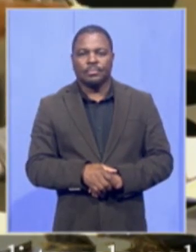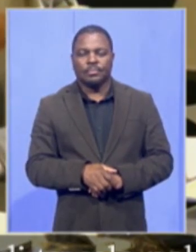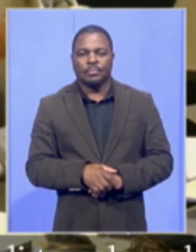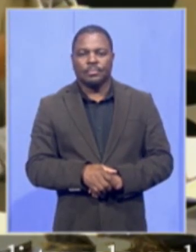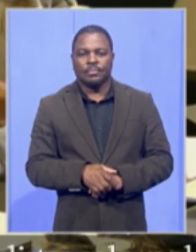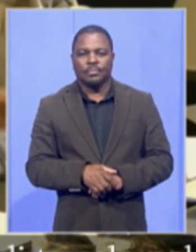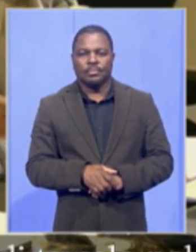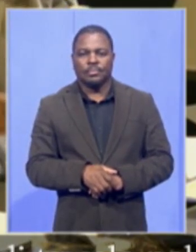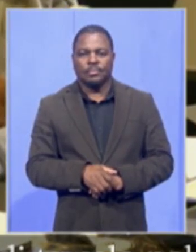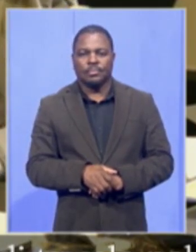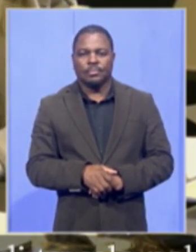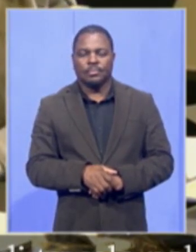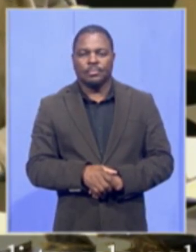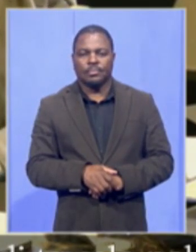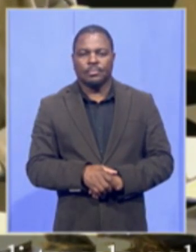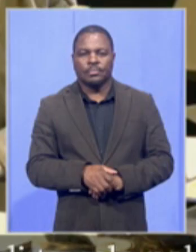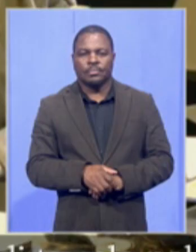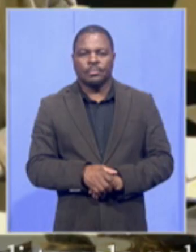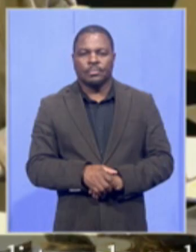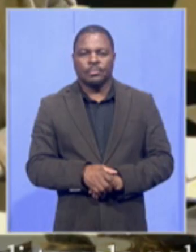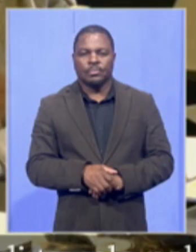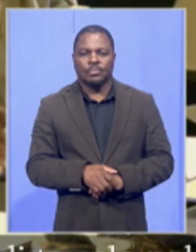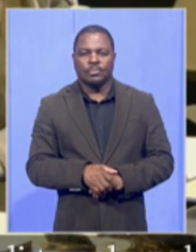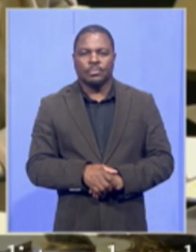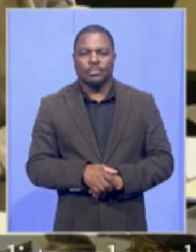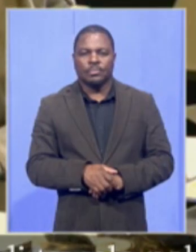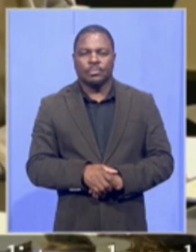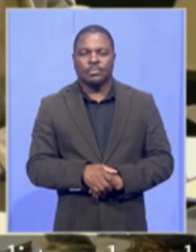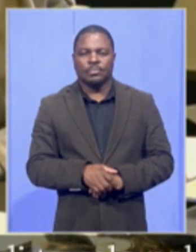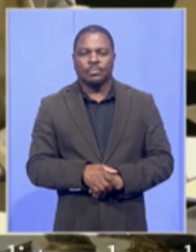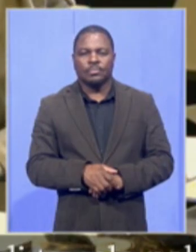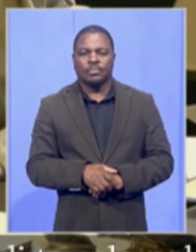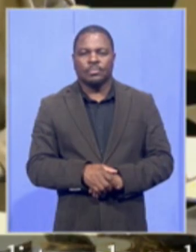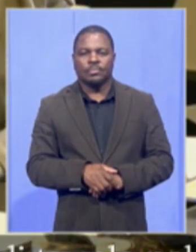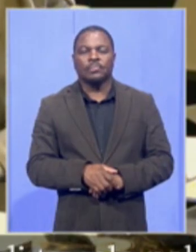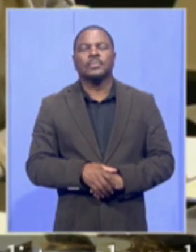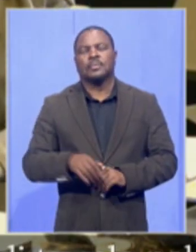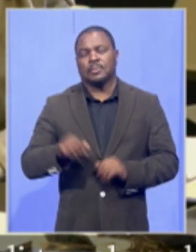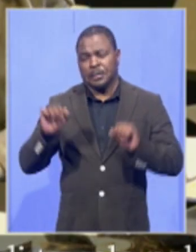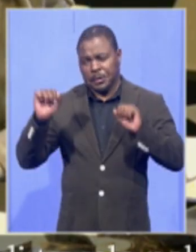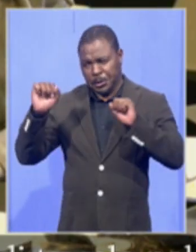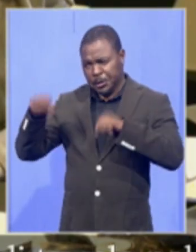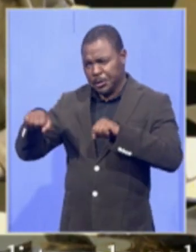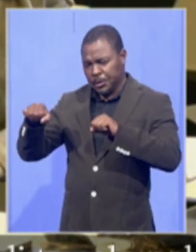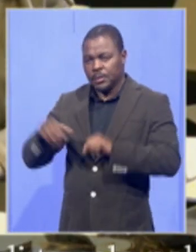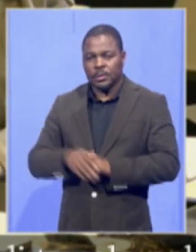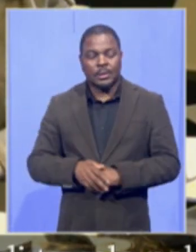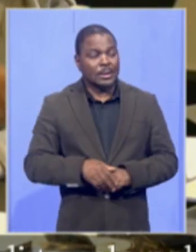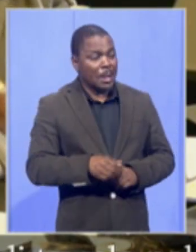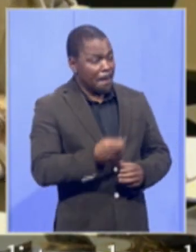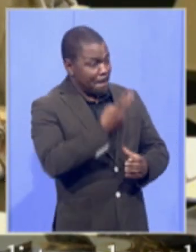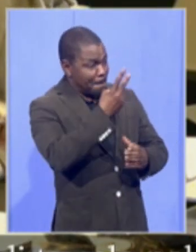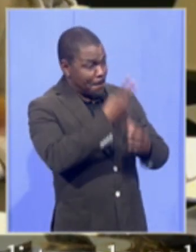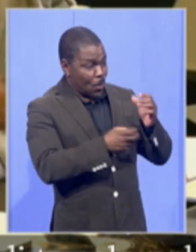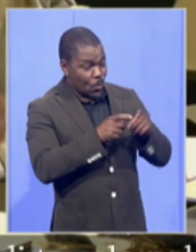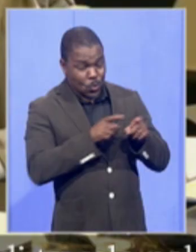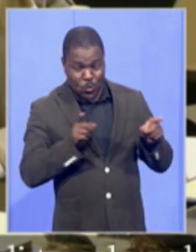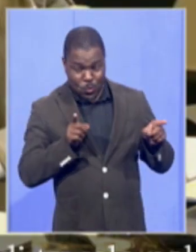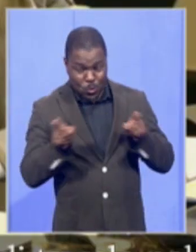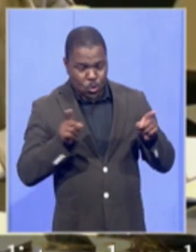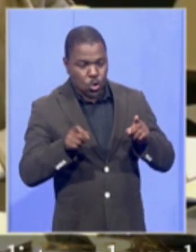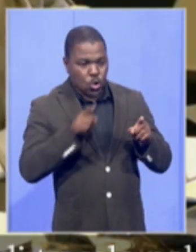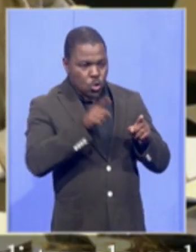ke kokwa la ntetho leyana ke uthetha ngayo. Yes. In fact, both of you were